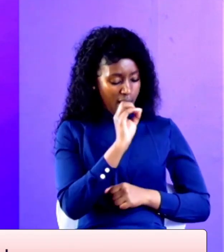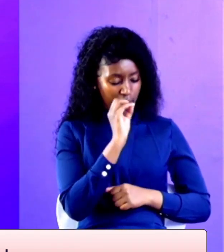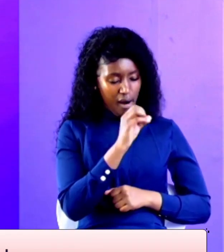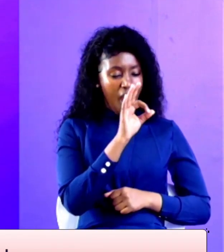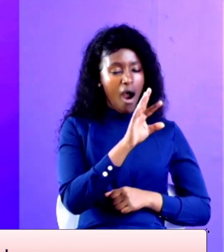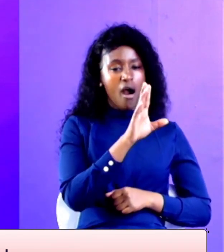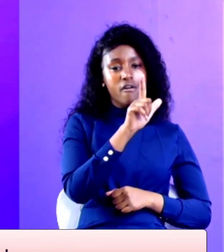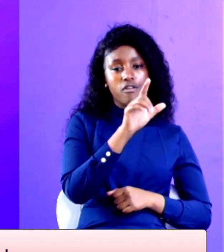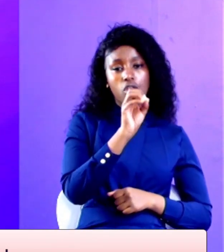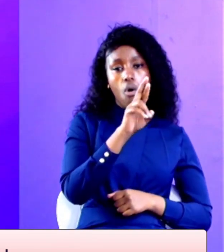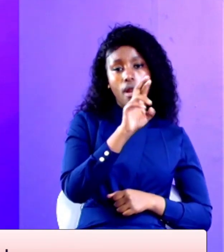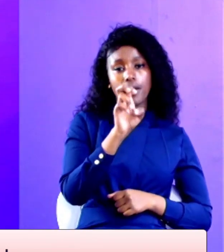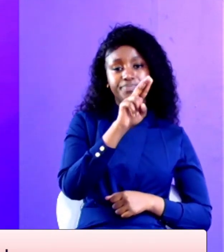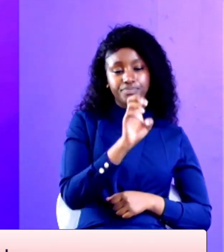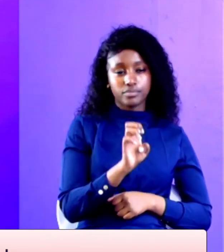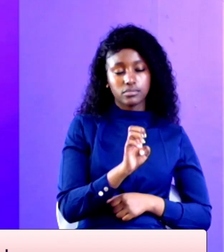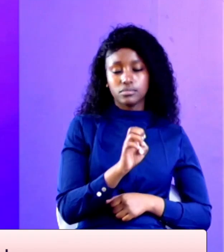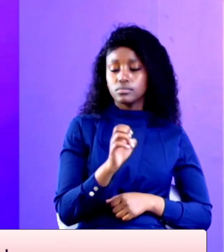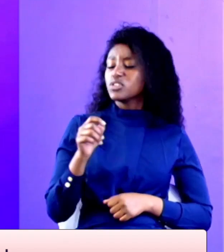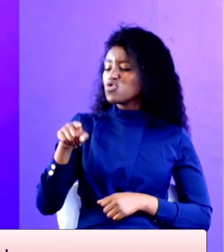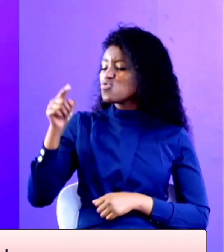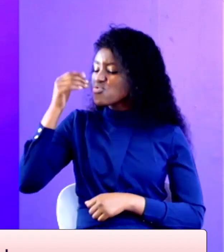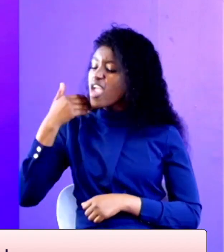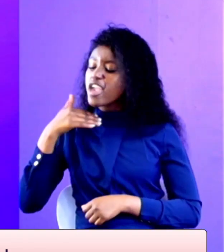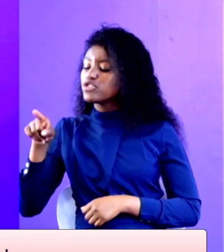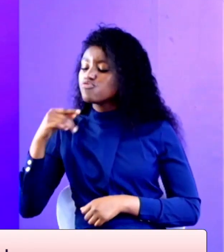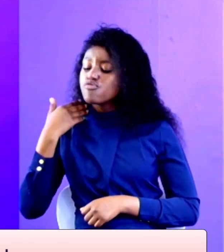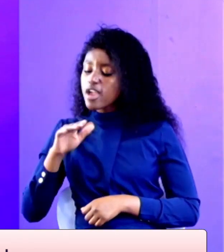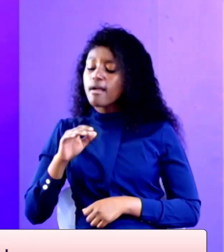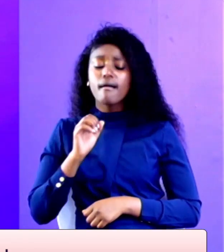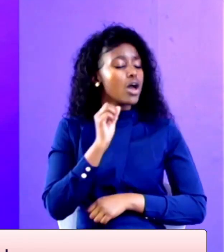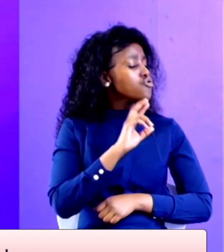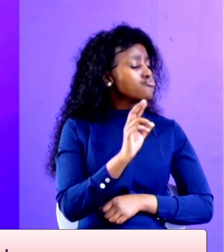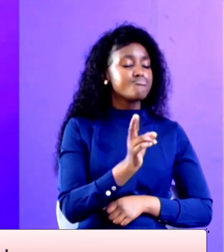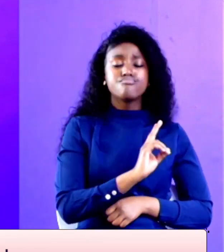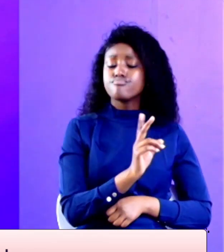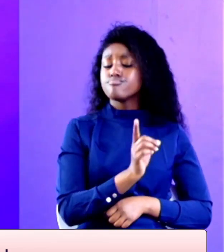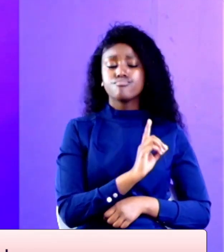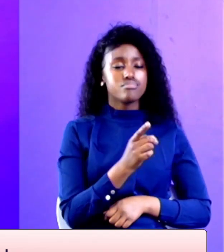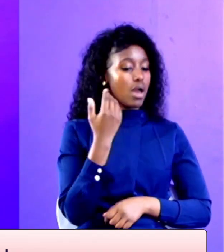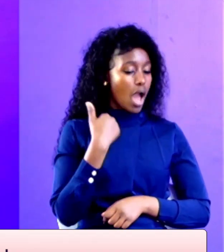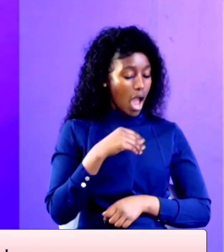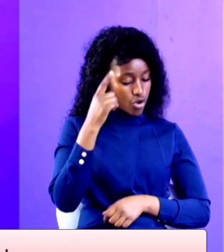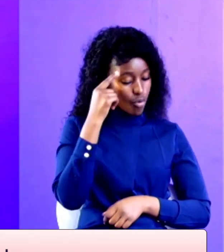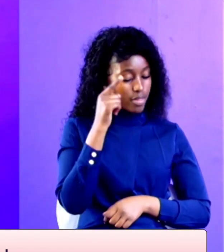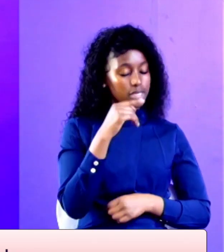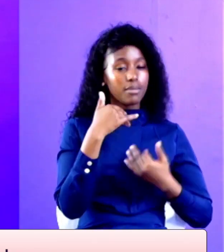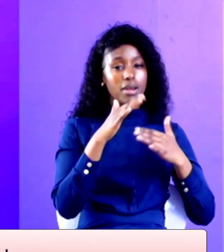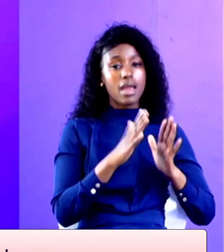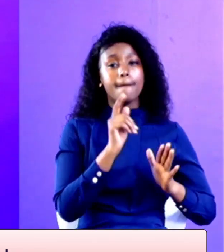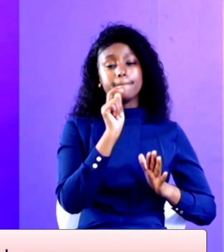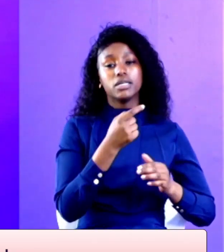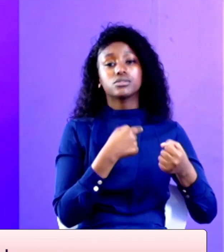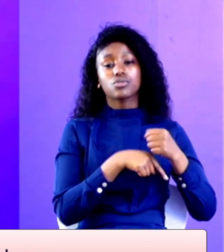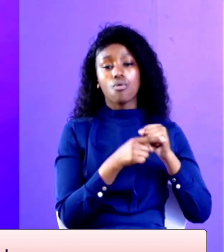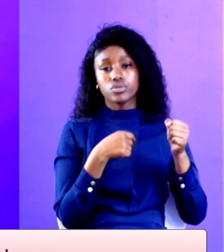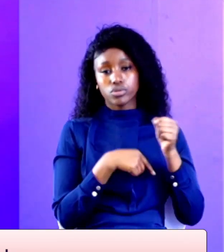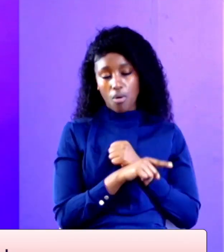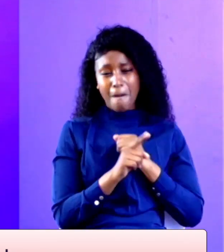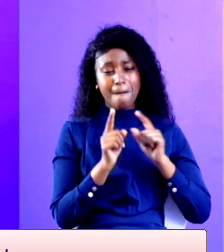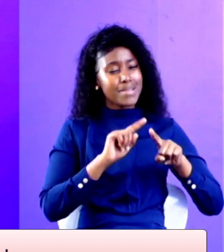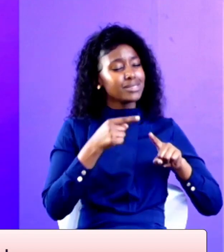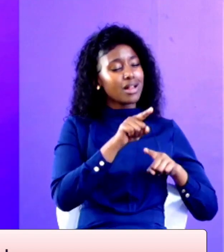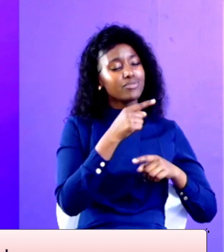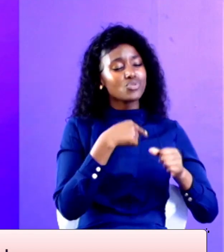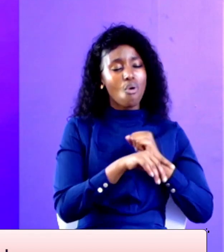I'm happy, because I'm not hating, because Florian Wirtz, we want him to score, but he doesn't score. So you see,